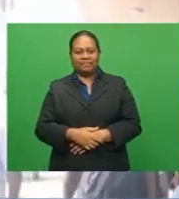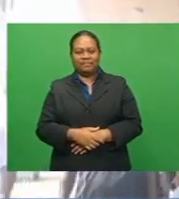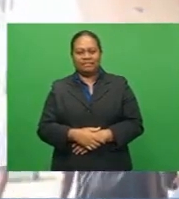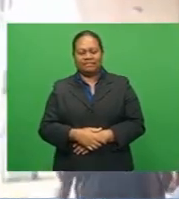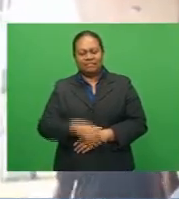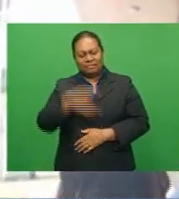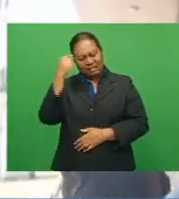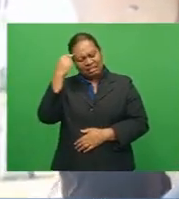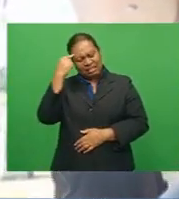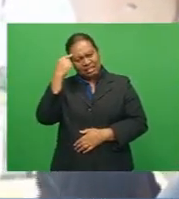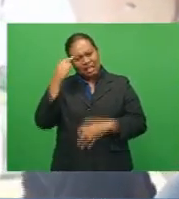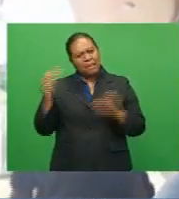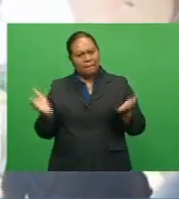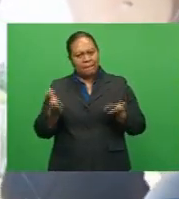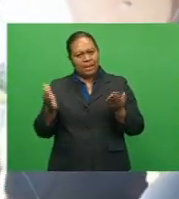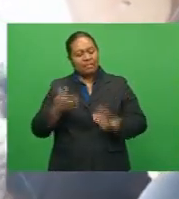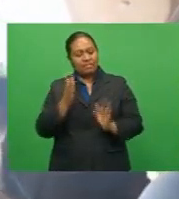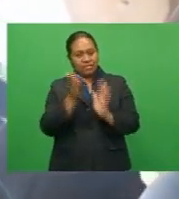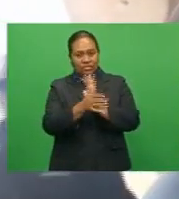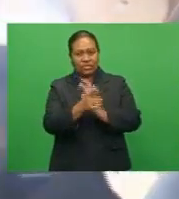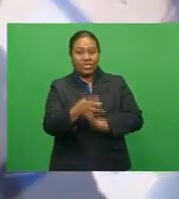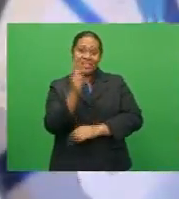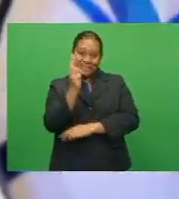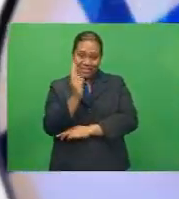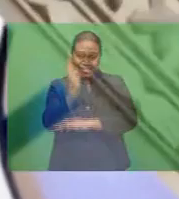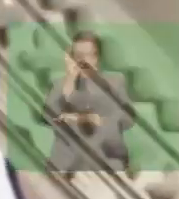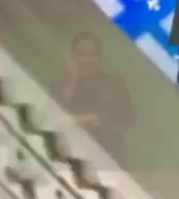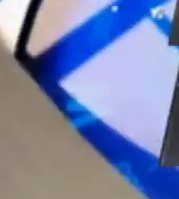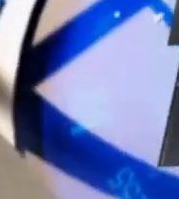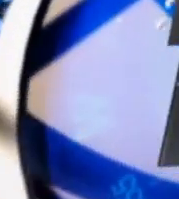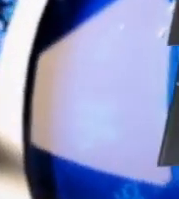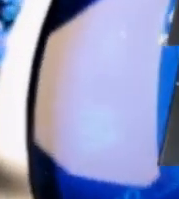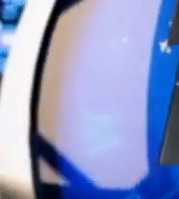I think the players went because they had to represent our nation.